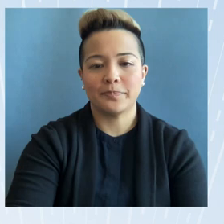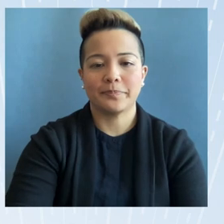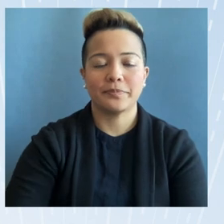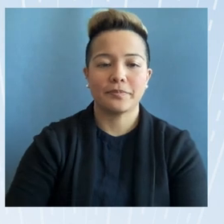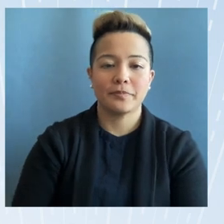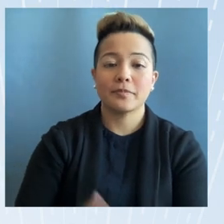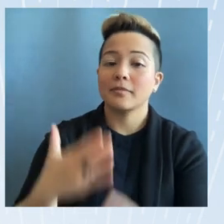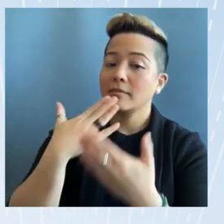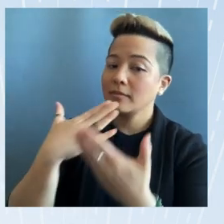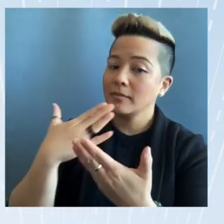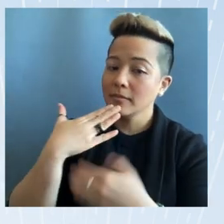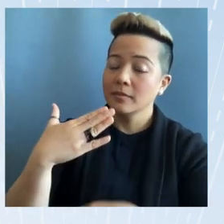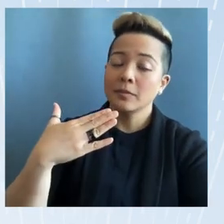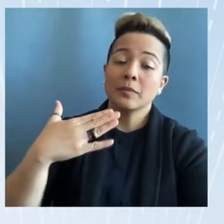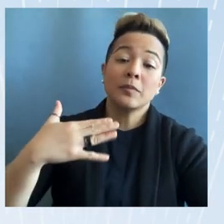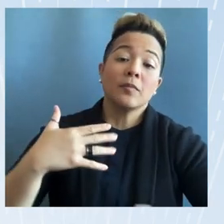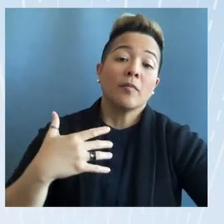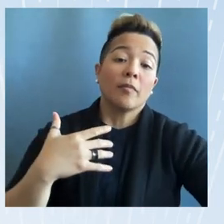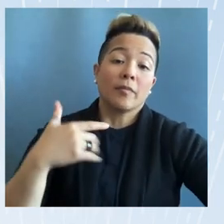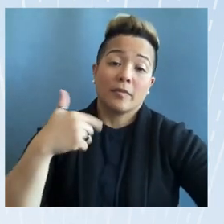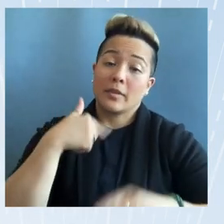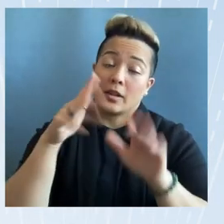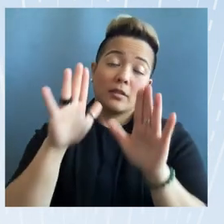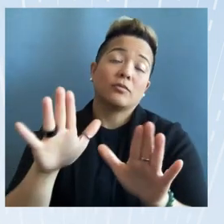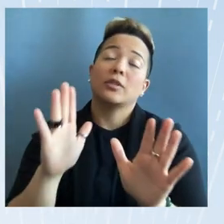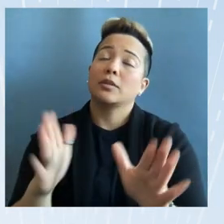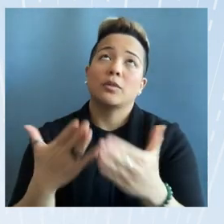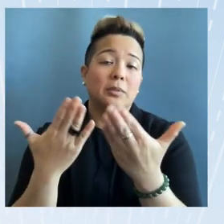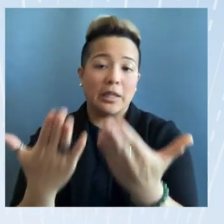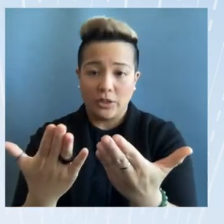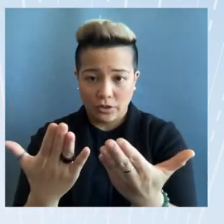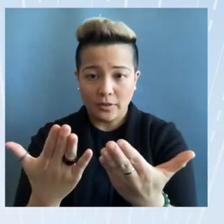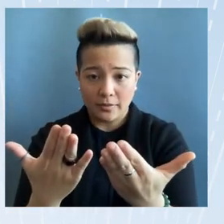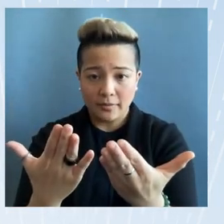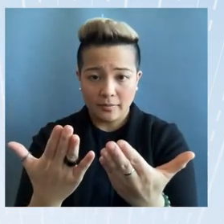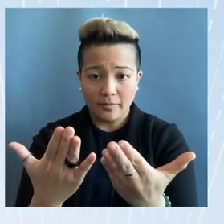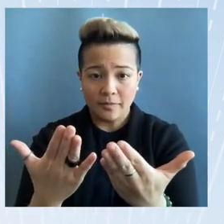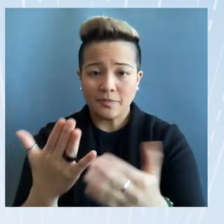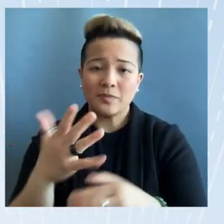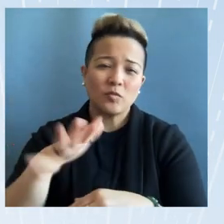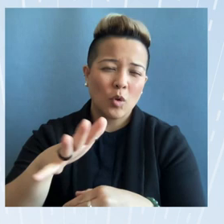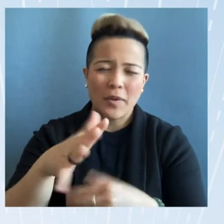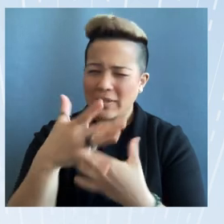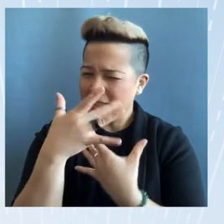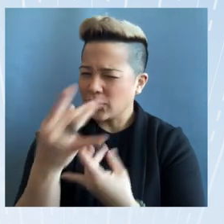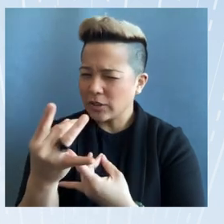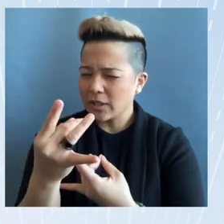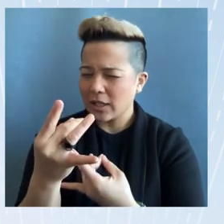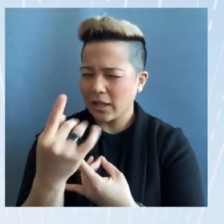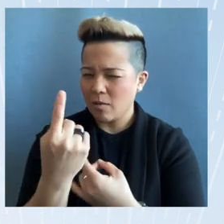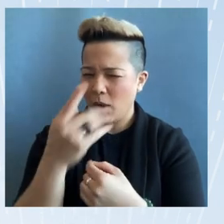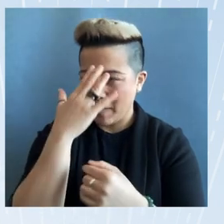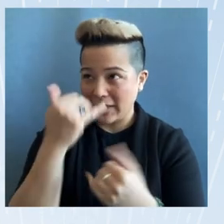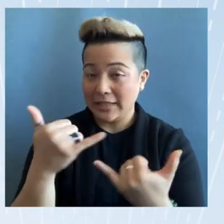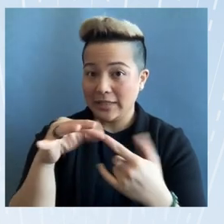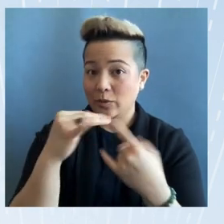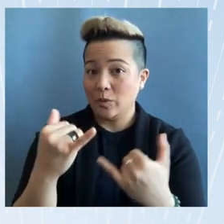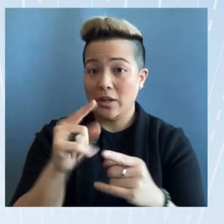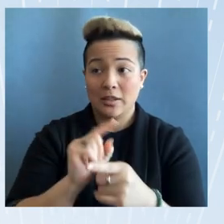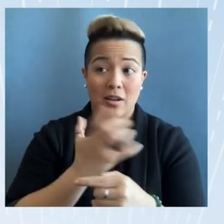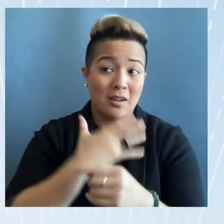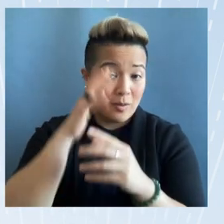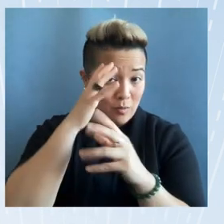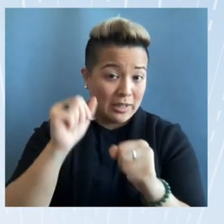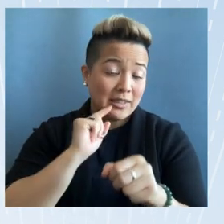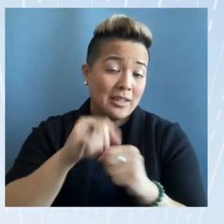Thank you. This is a great recommendation. It's sort of an interesting one, especially today as our president is in